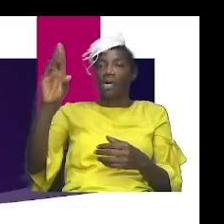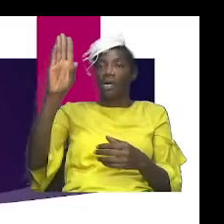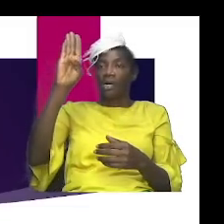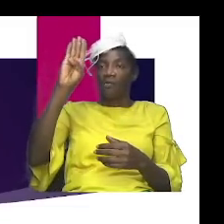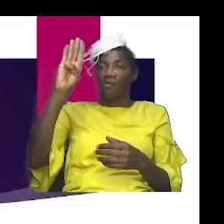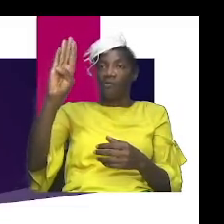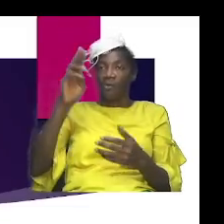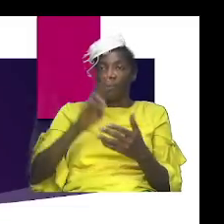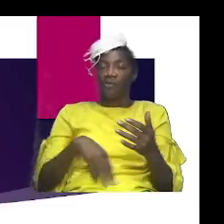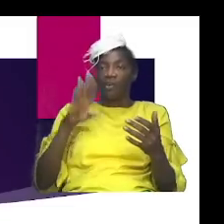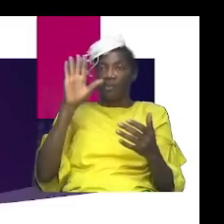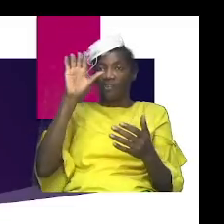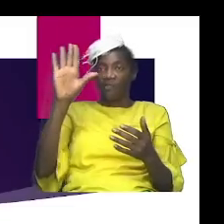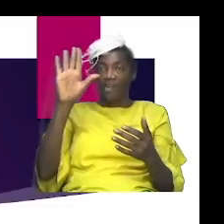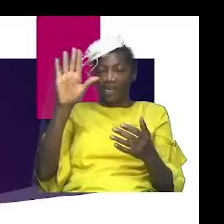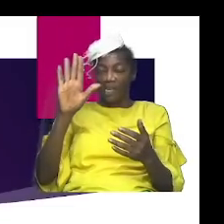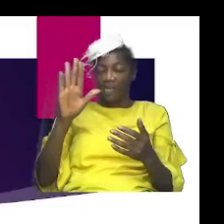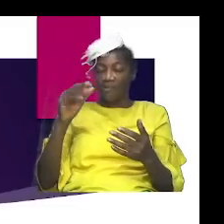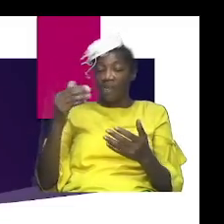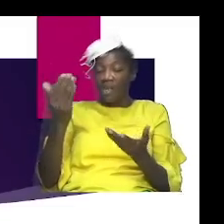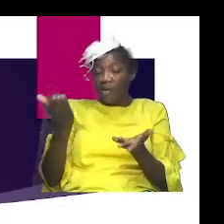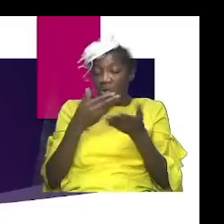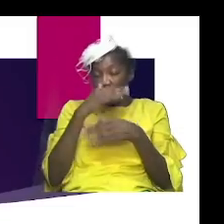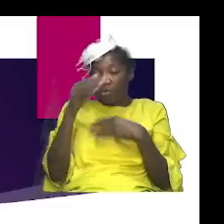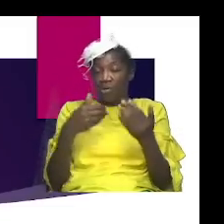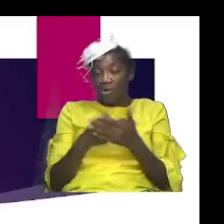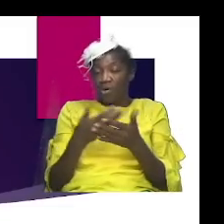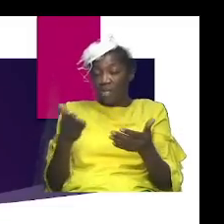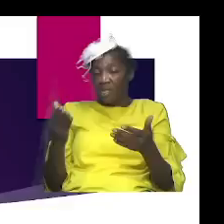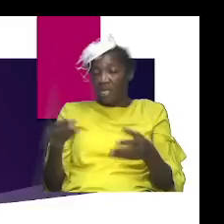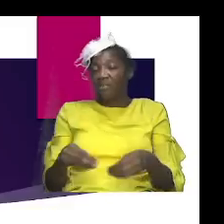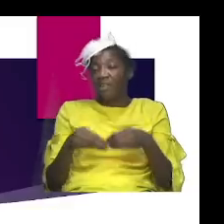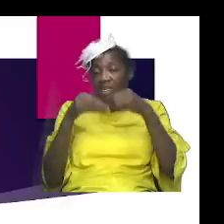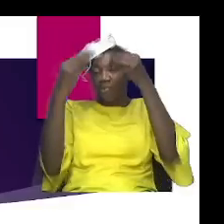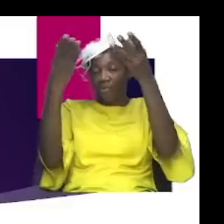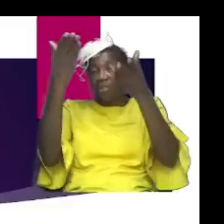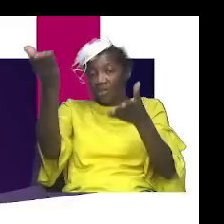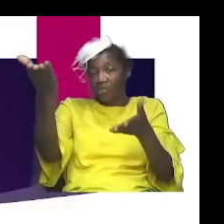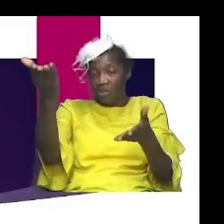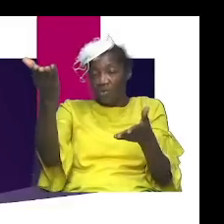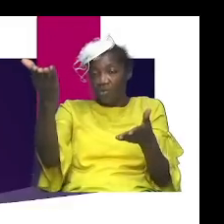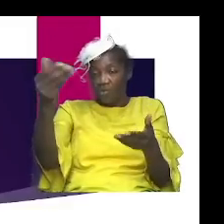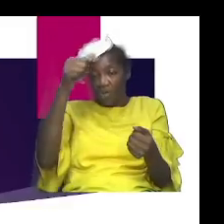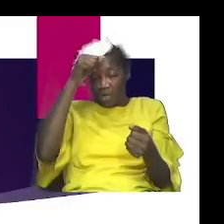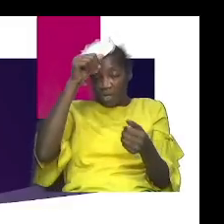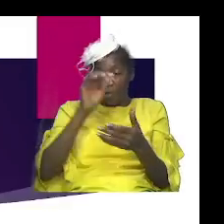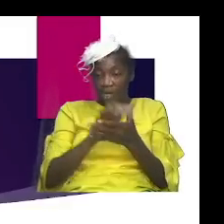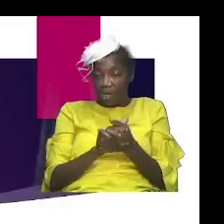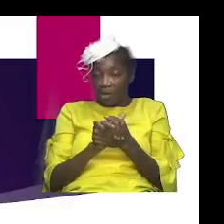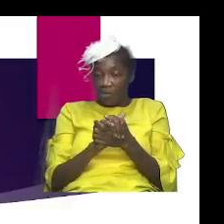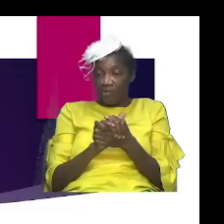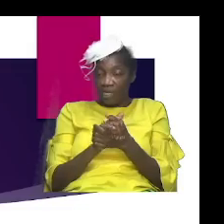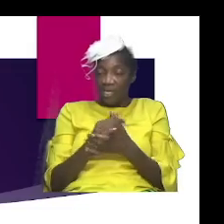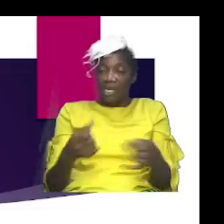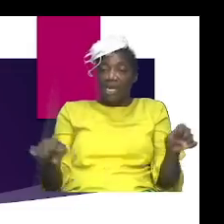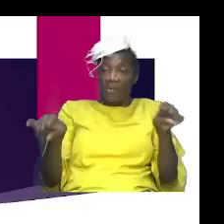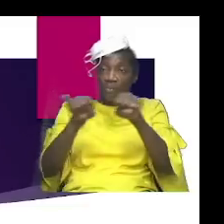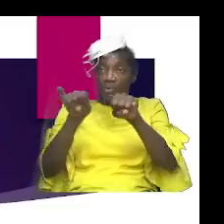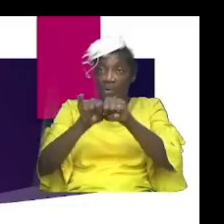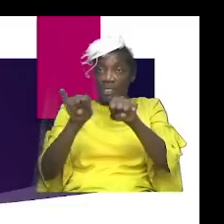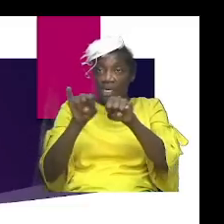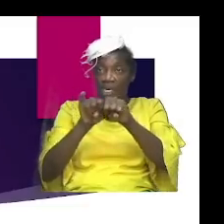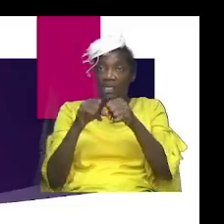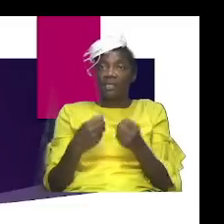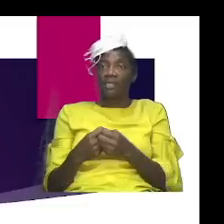things that I am presenting to you right now. And so, brethren, beloved, it is important.